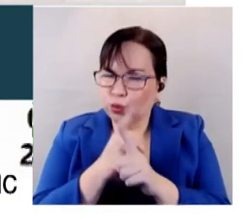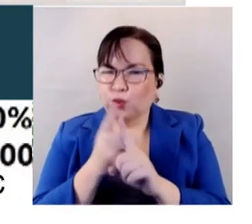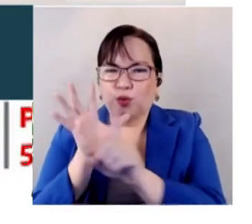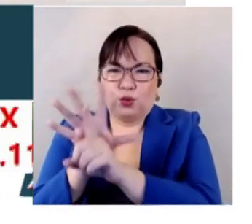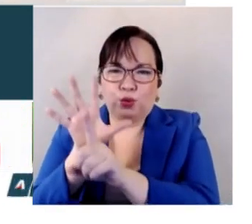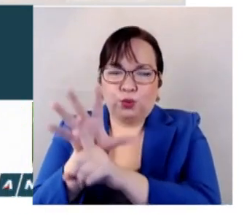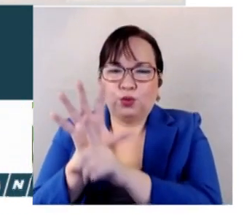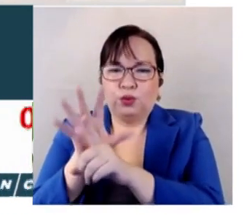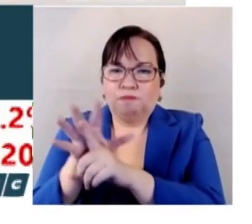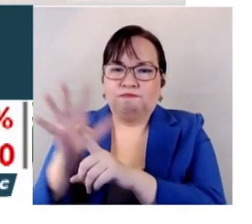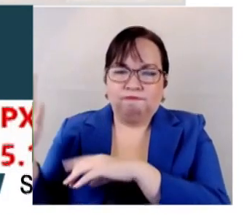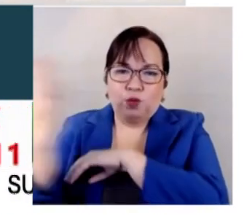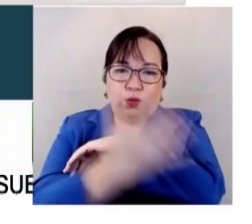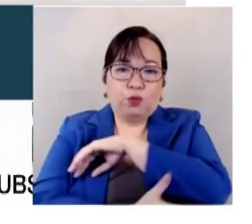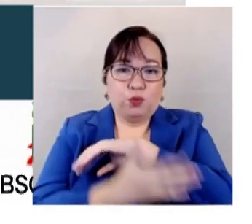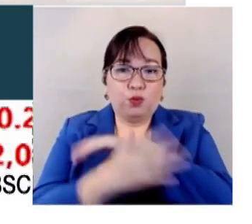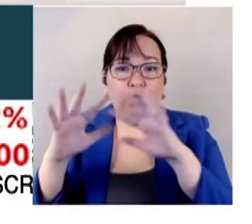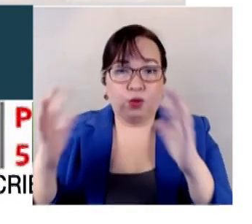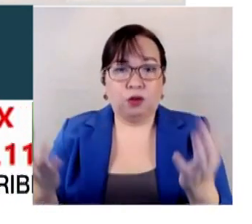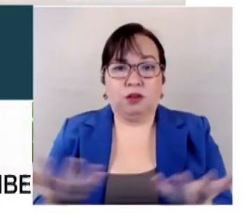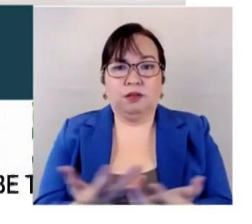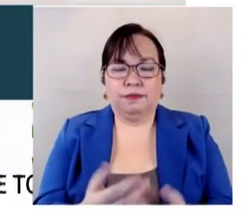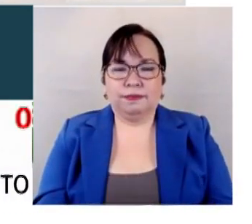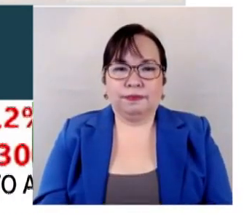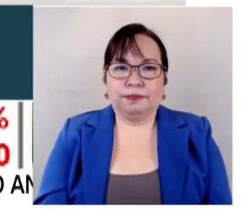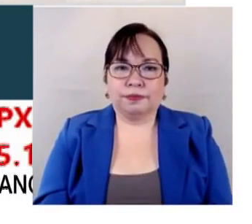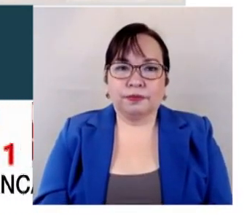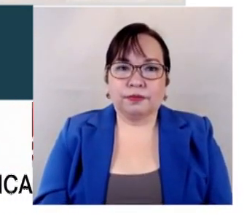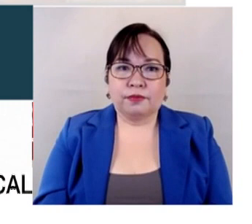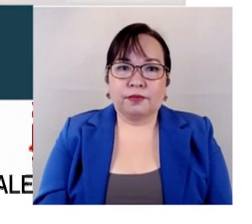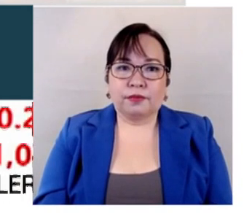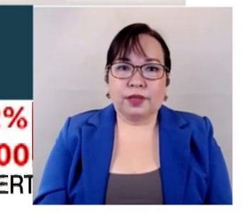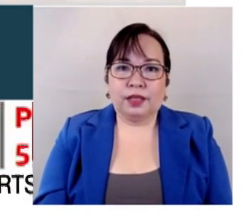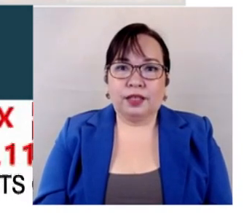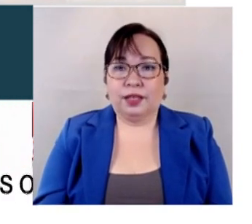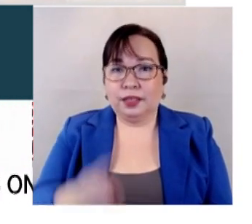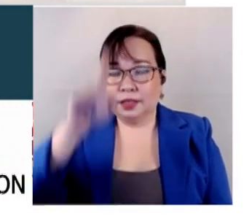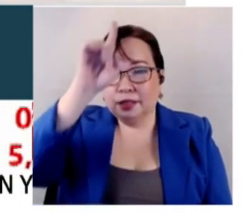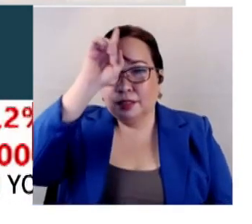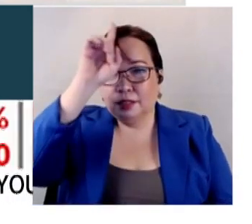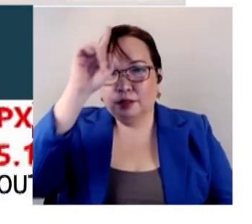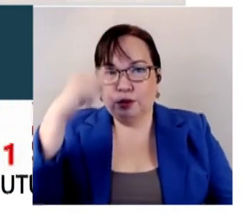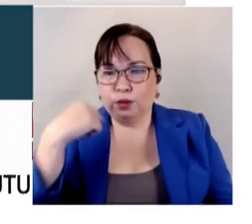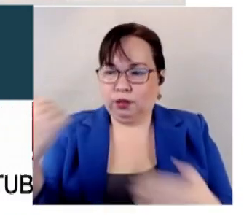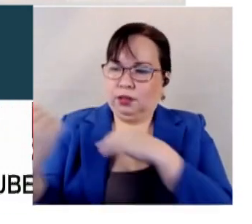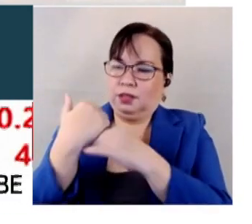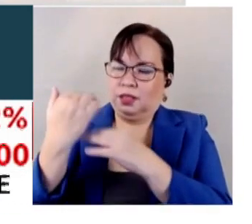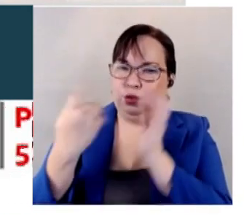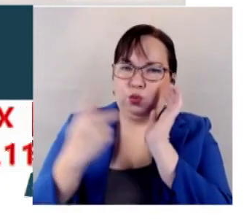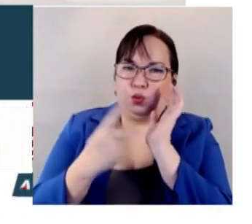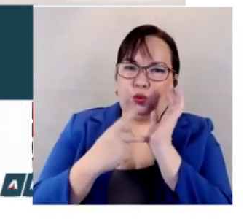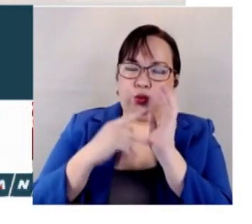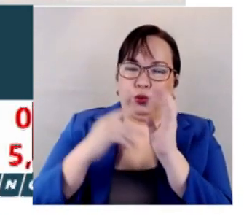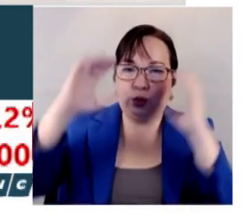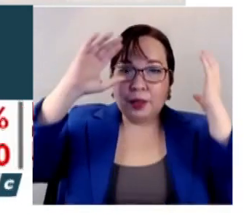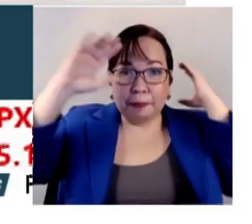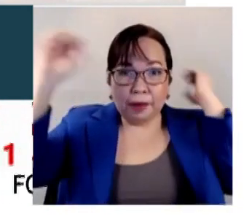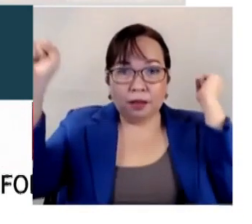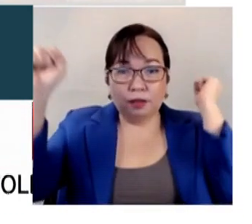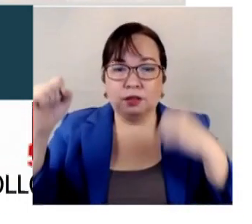medical care workers sa buong mundo. Germany nga lang, ilang beses na ako kinukulit ng ambassador nila. They